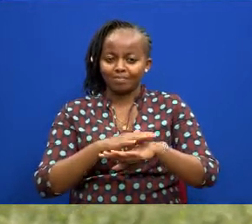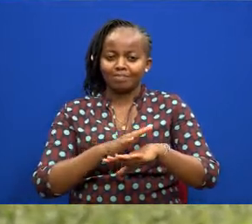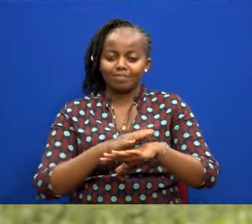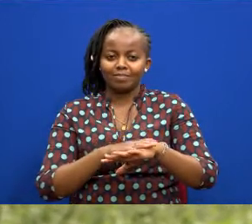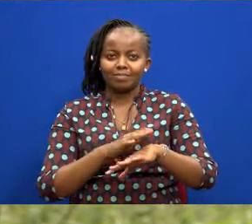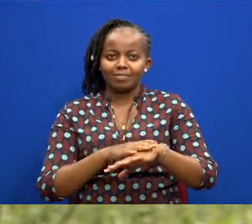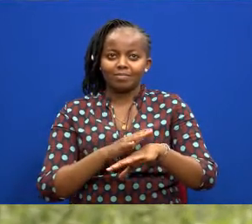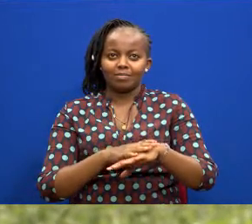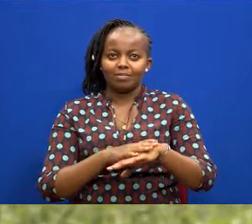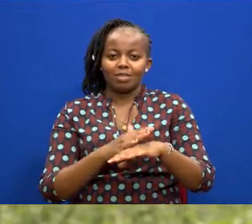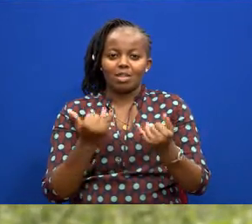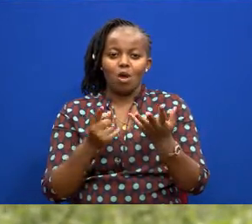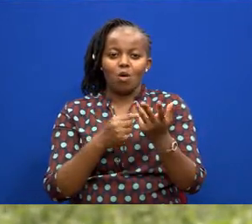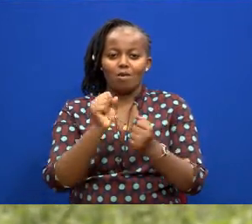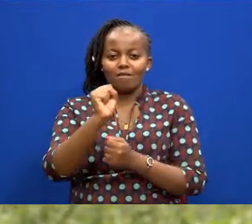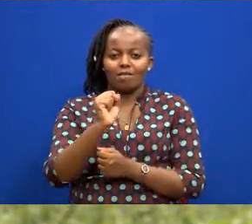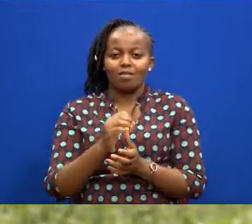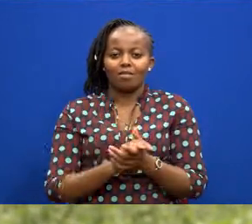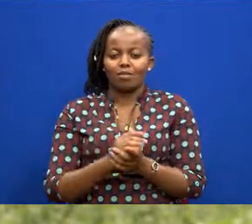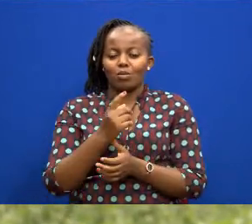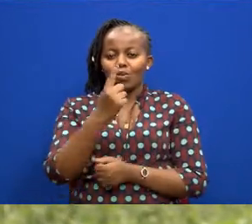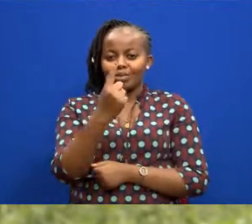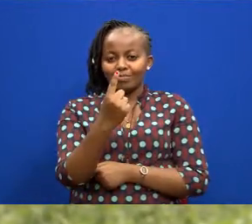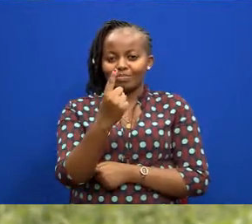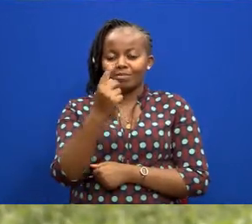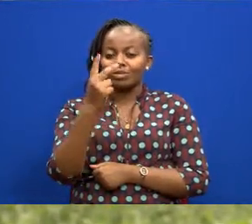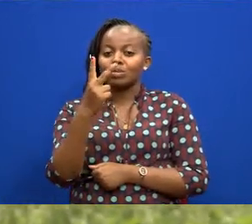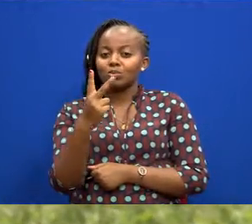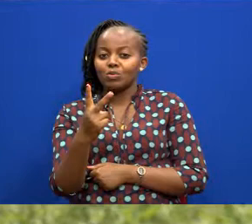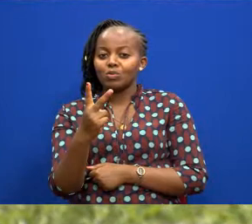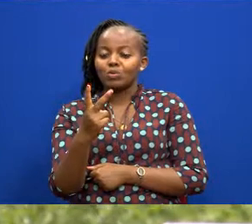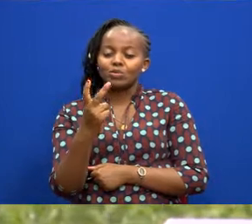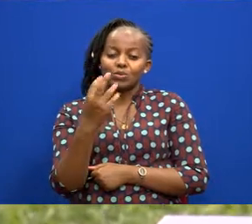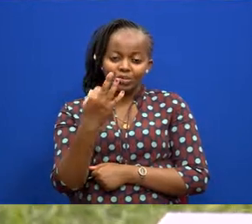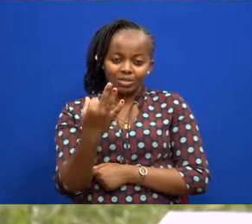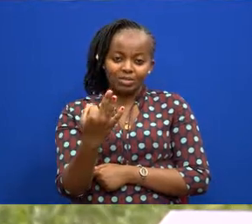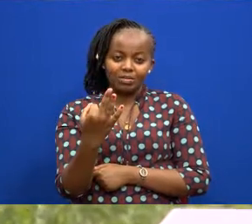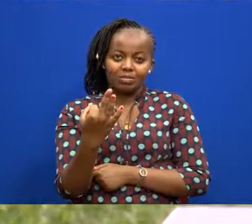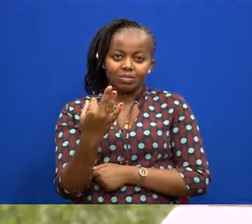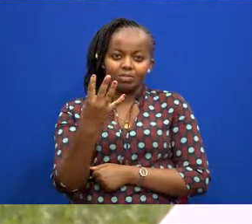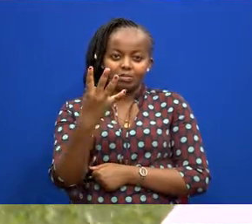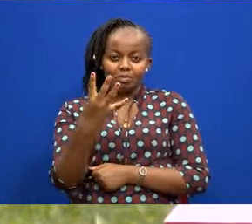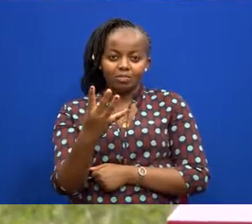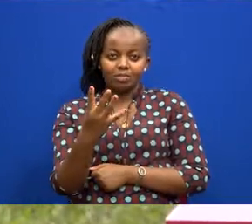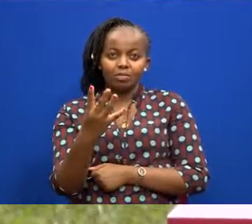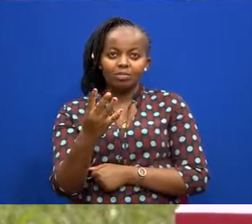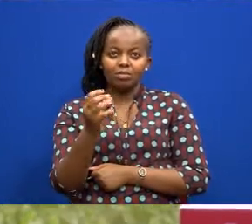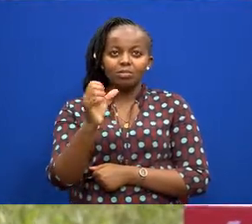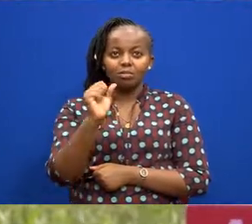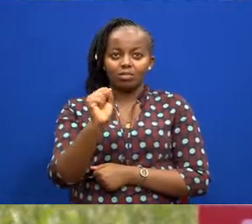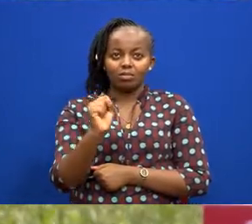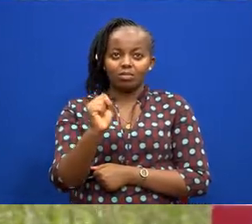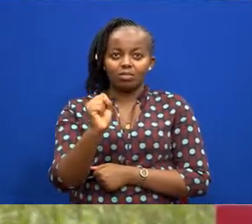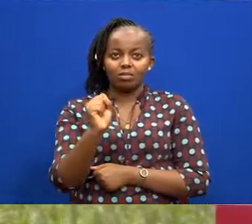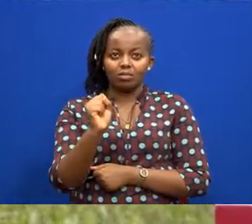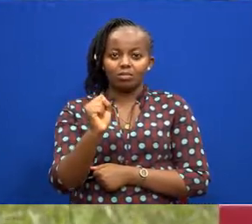Fantastic. Can you do a count of 5? Let's go. 1, 2, 3. Keep your hands shoulder